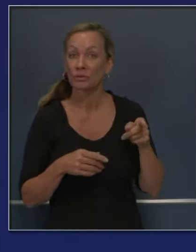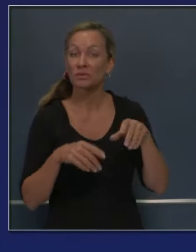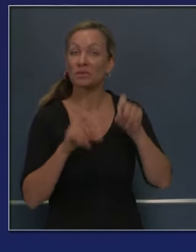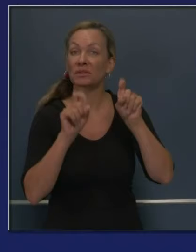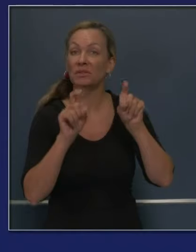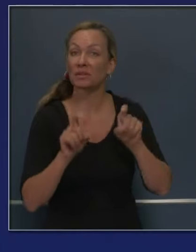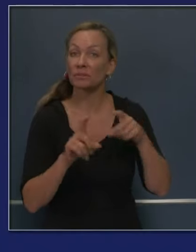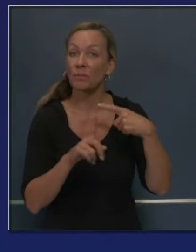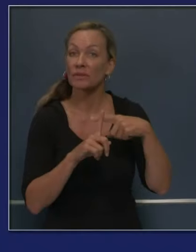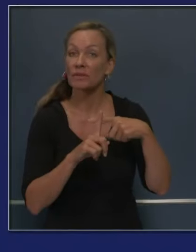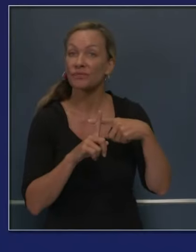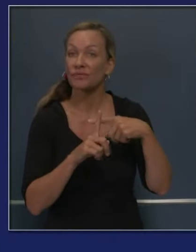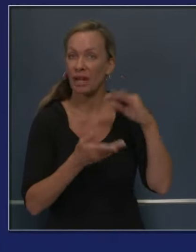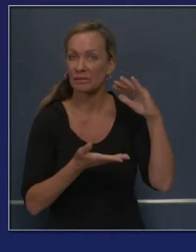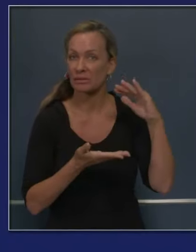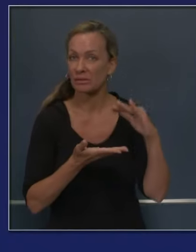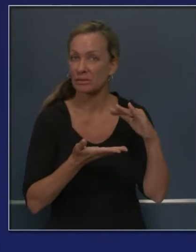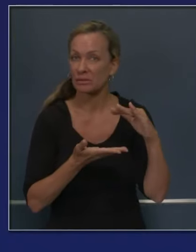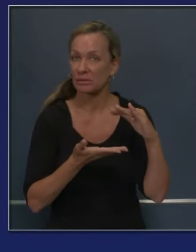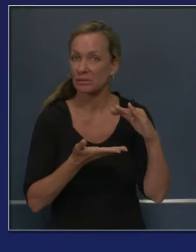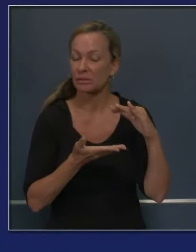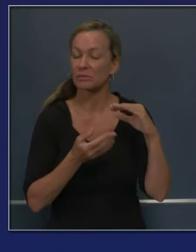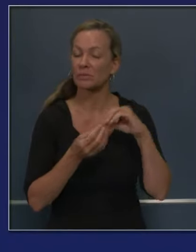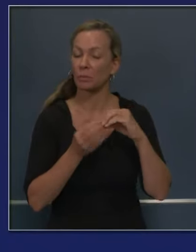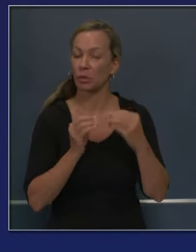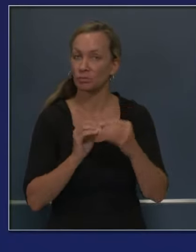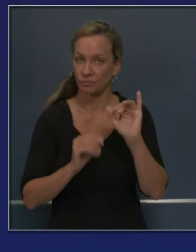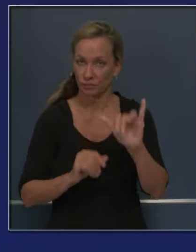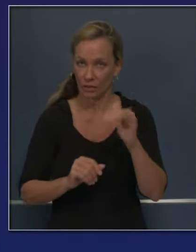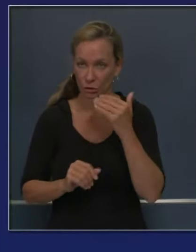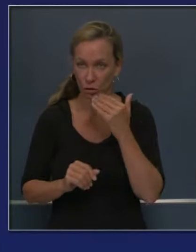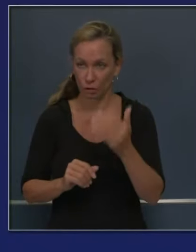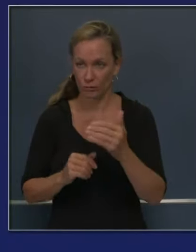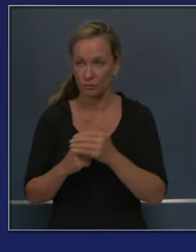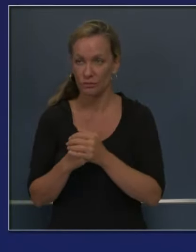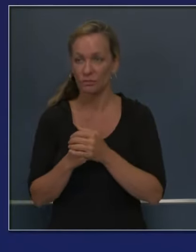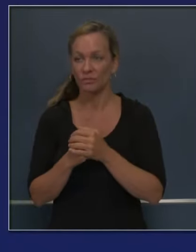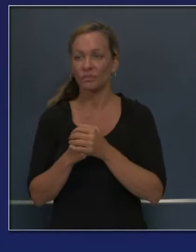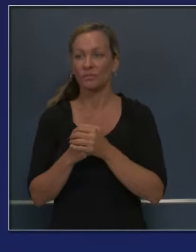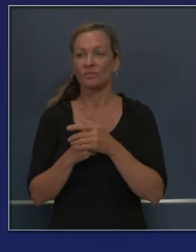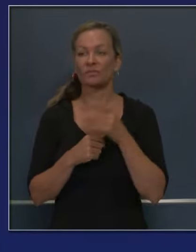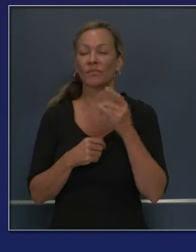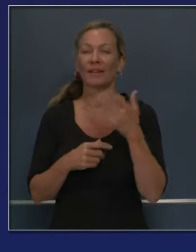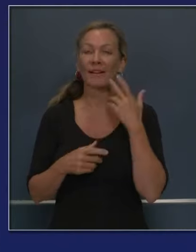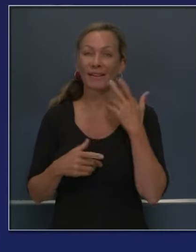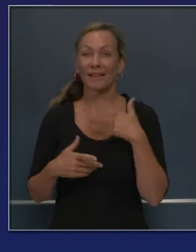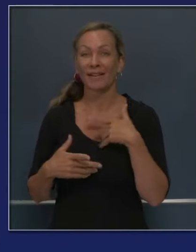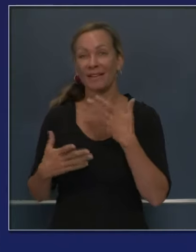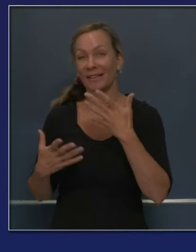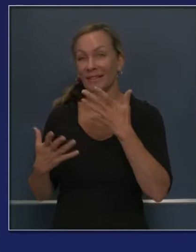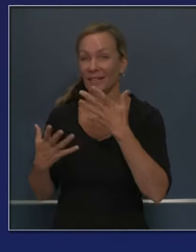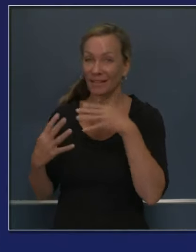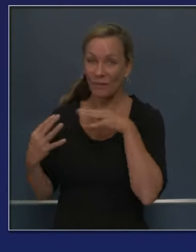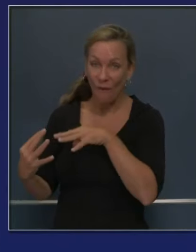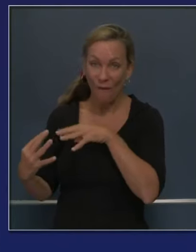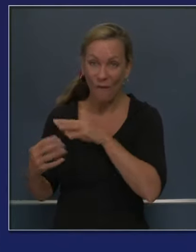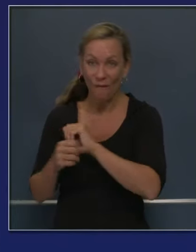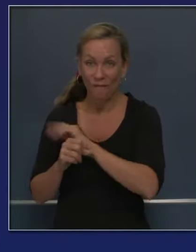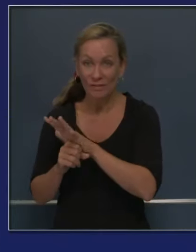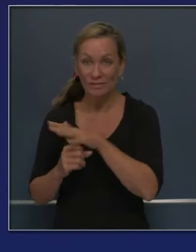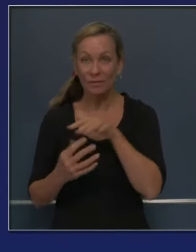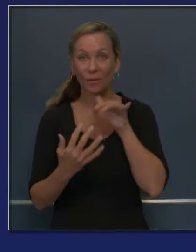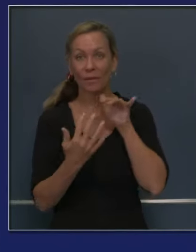difficult period where we're battling this pandemic as we're battling these wildfires all up and down the